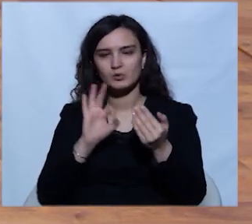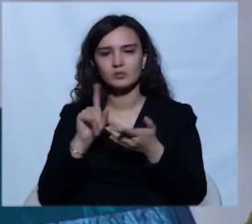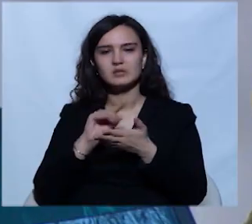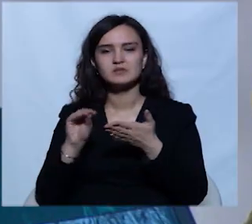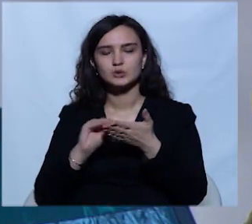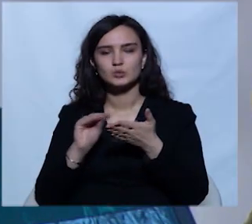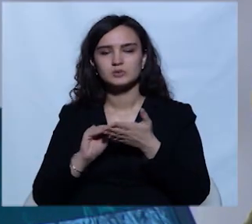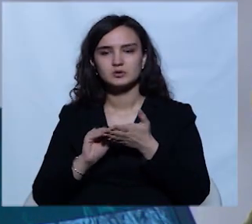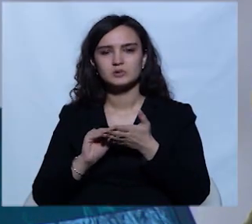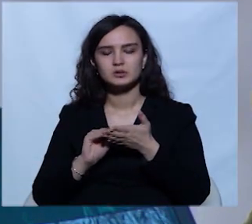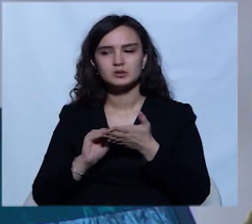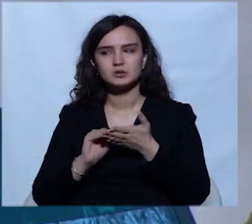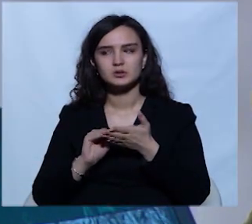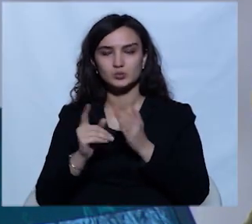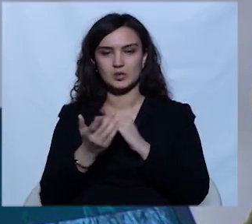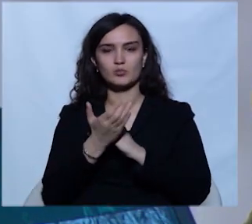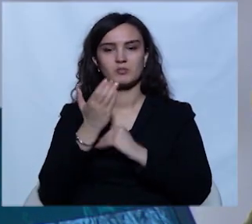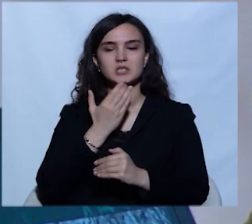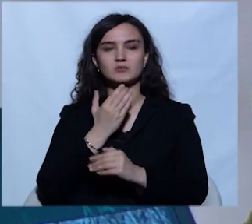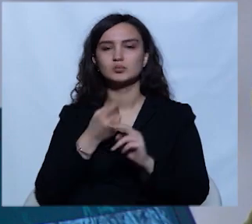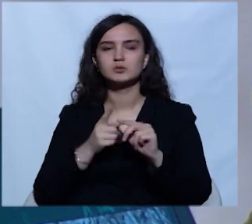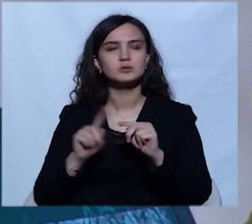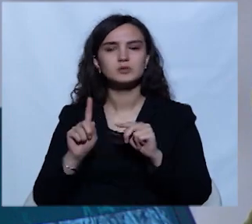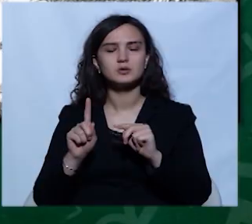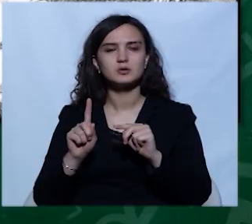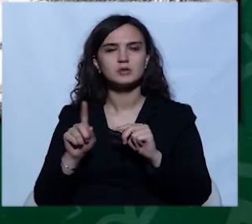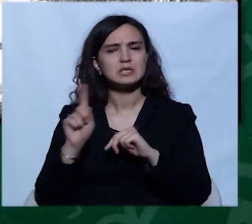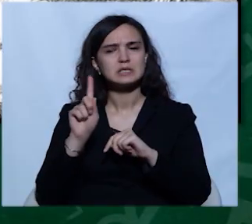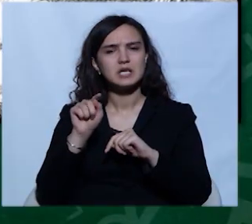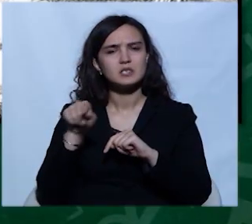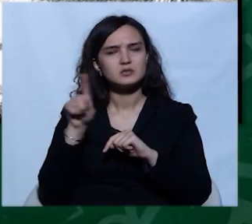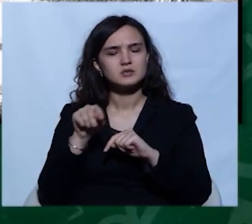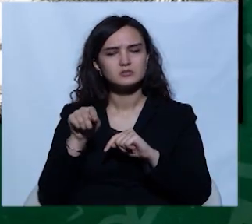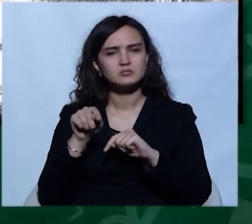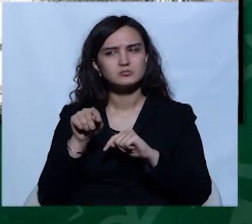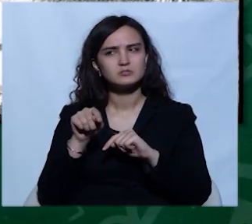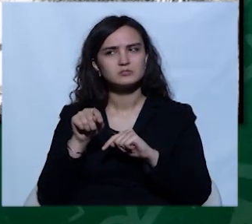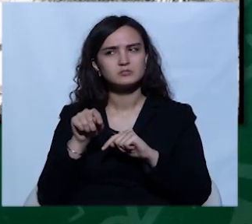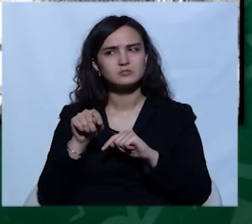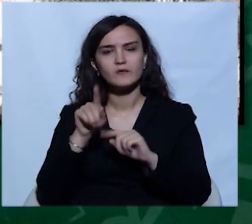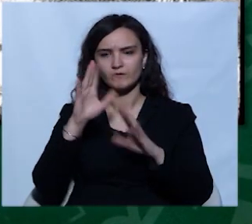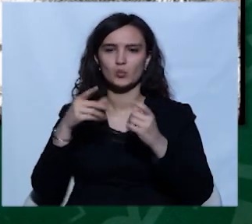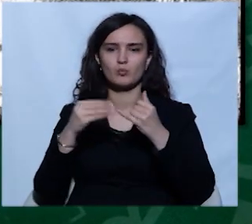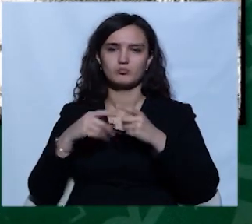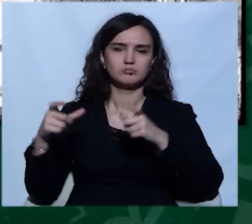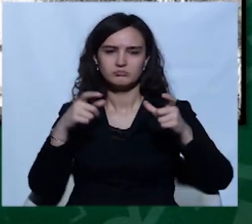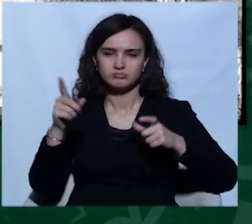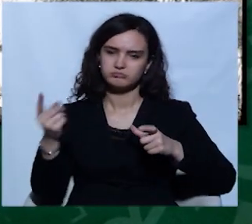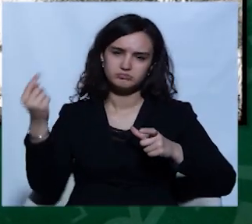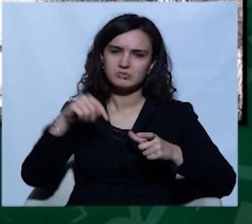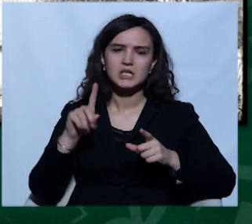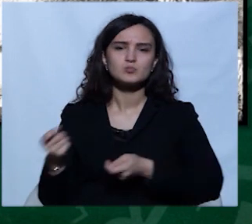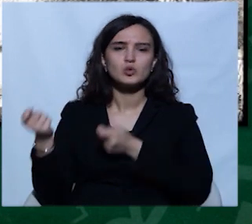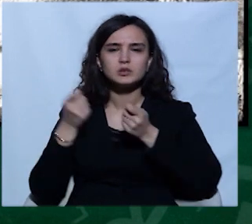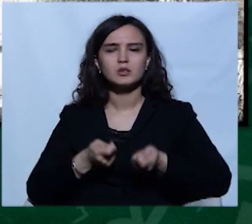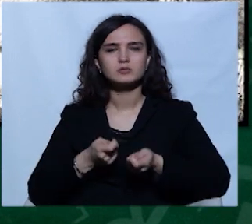up and send it on to us is, what would you bring on a deserted island if you were stuck